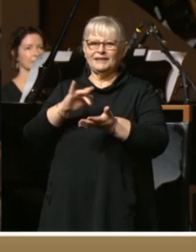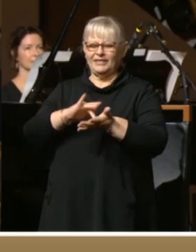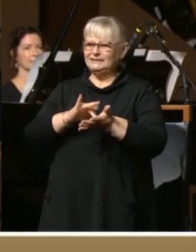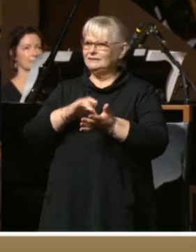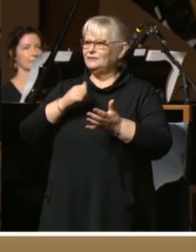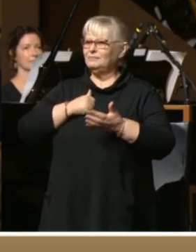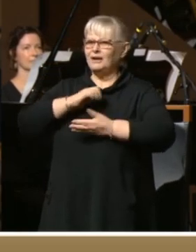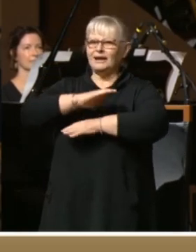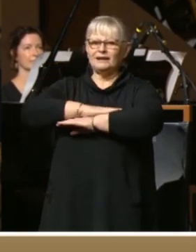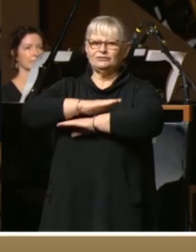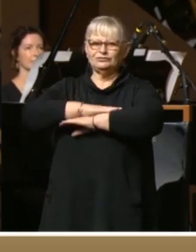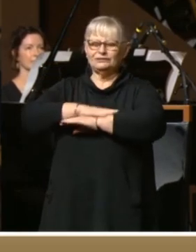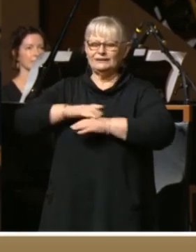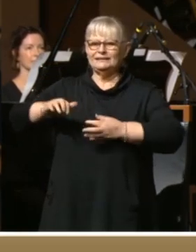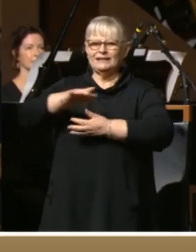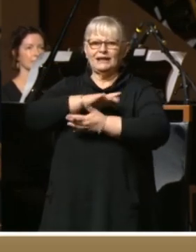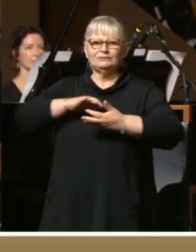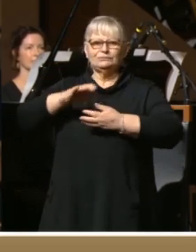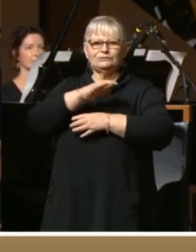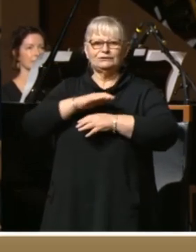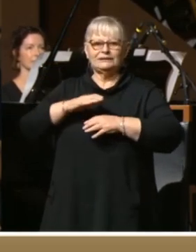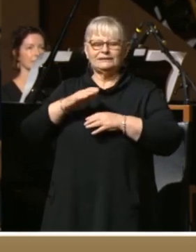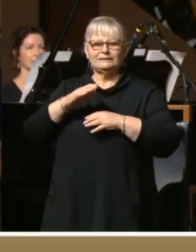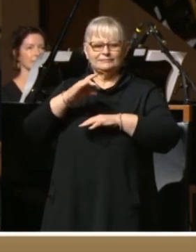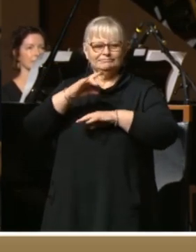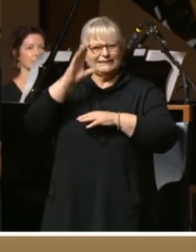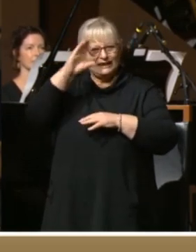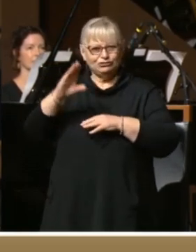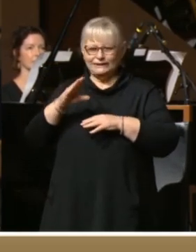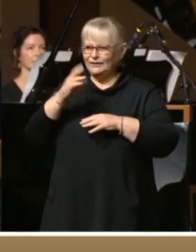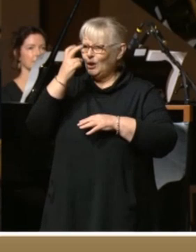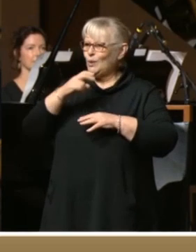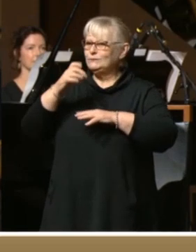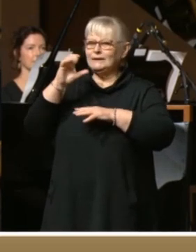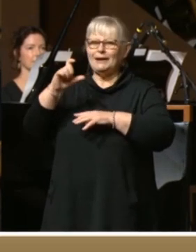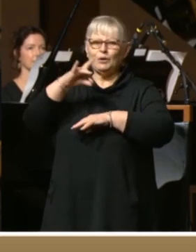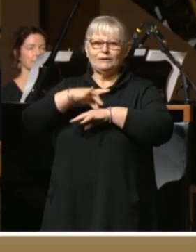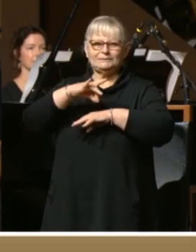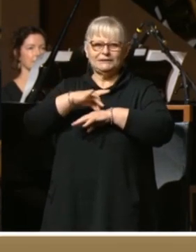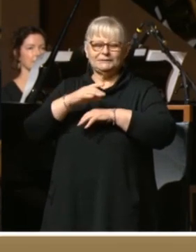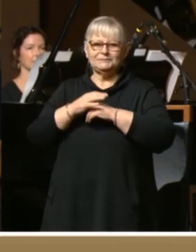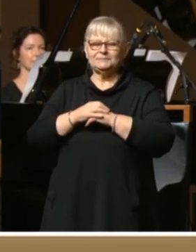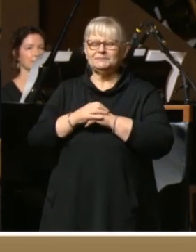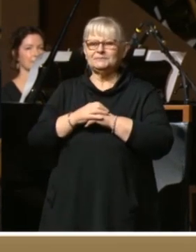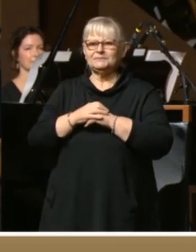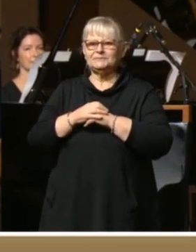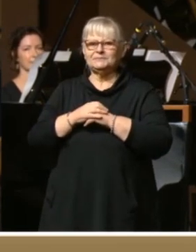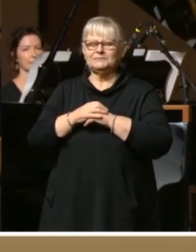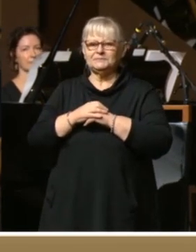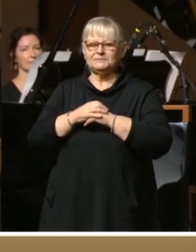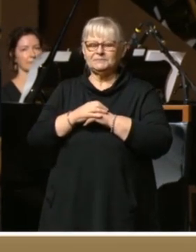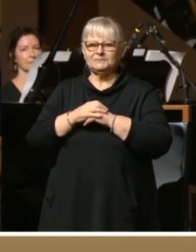ancestral country, Ngambri country, here at the old Canberra Hospital. Yinja Marabala Nama, Dr. Matilda Williams House,